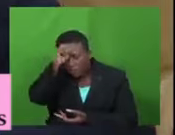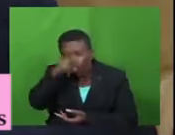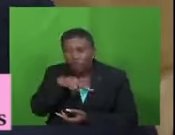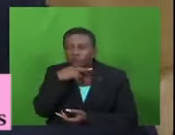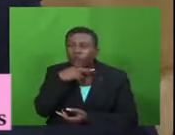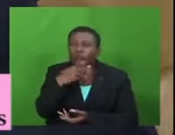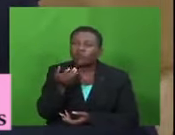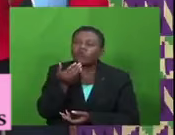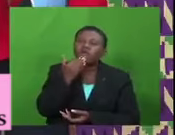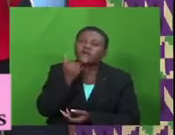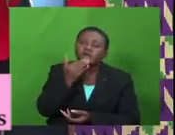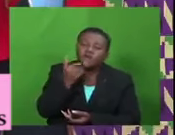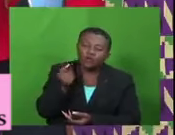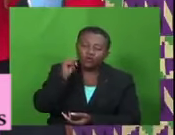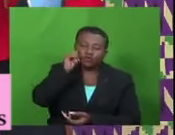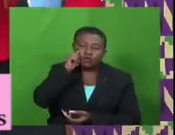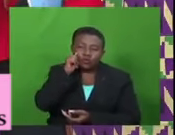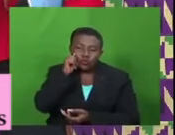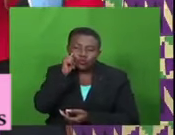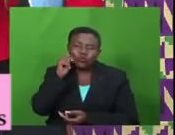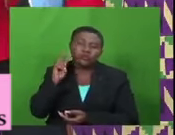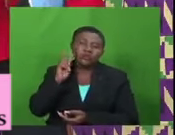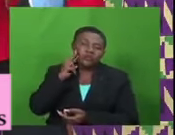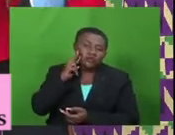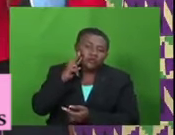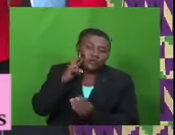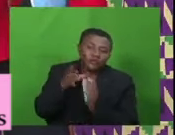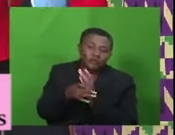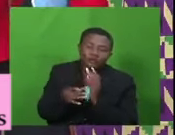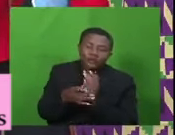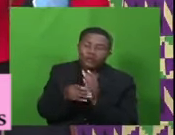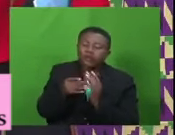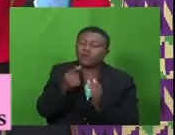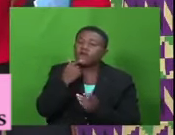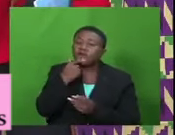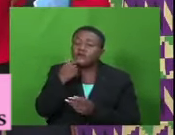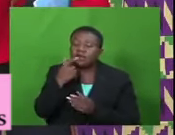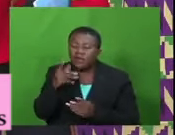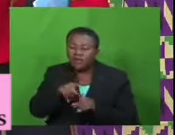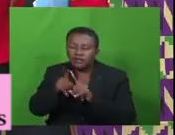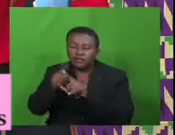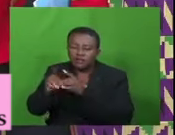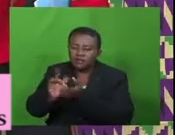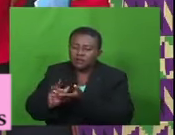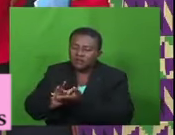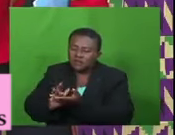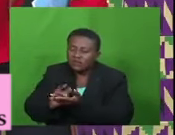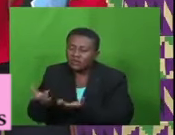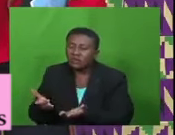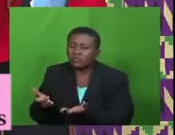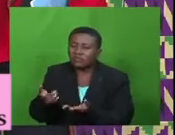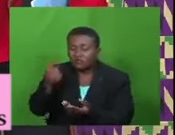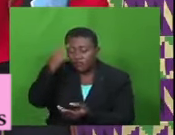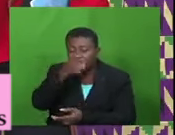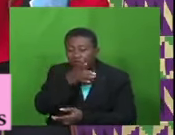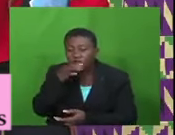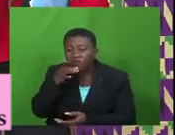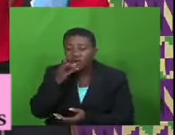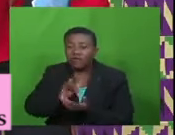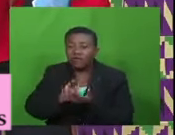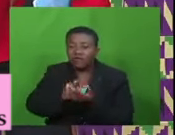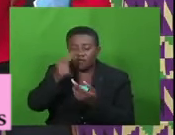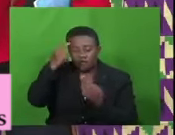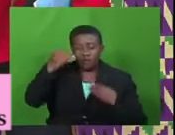sugar, tomatoes, vegetable oils, oil palm, fertilizers, pharmaceuticals, soaps and